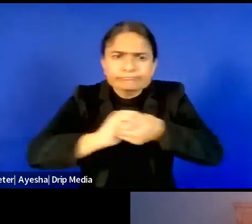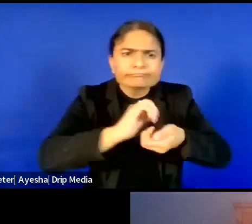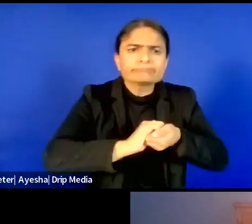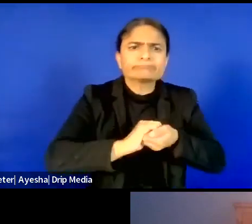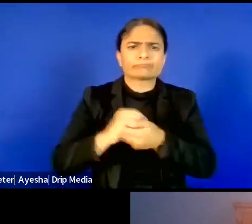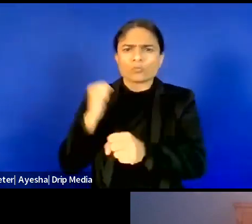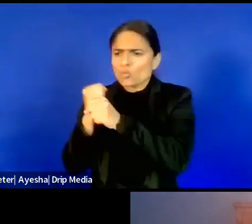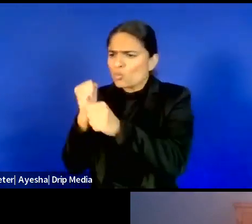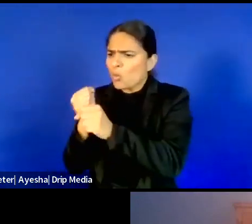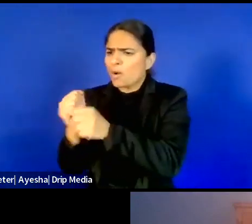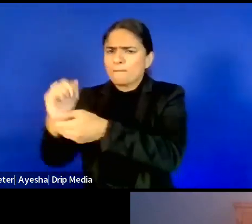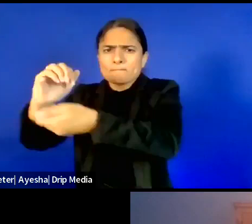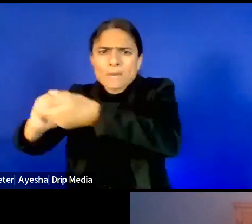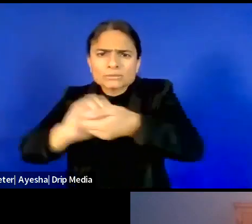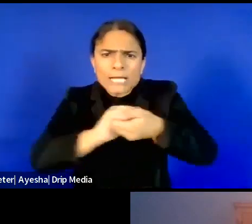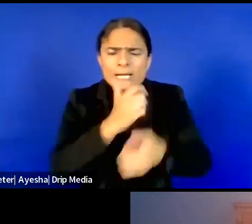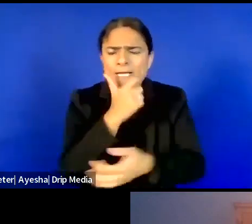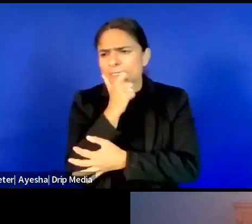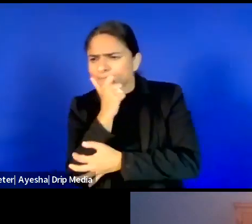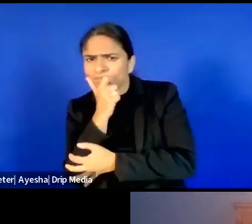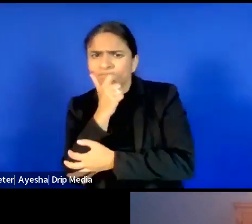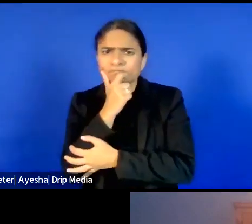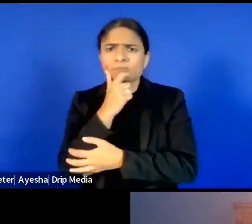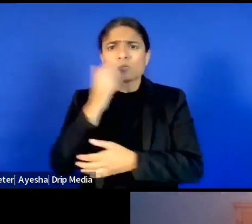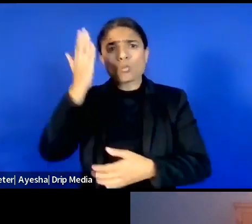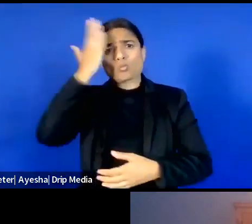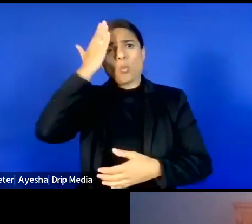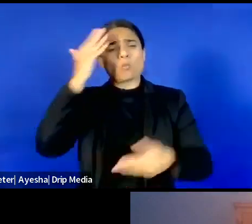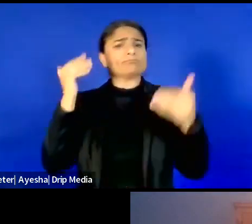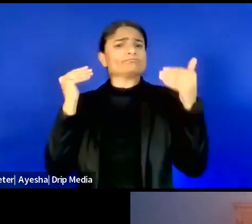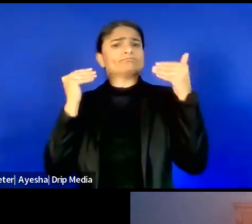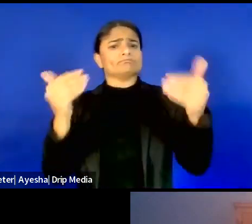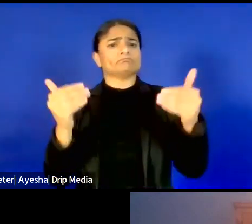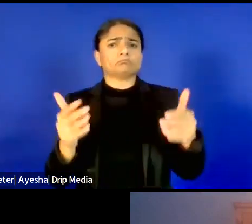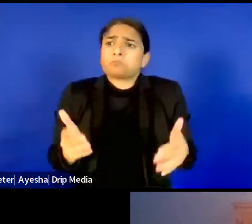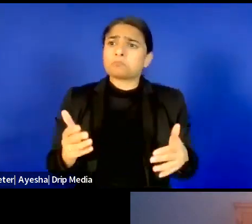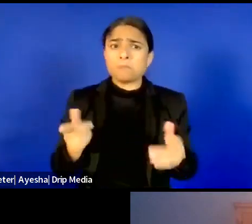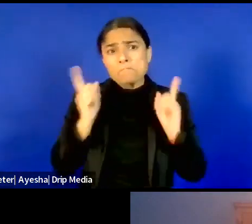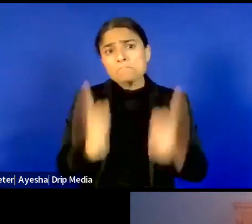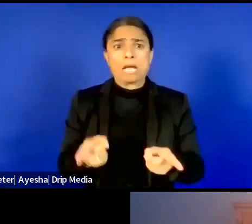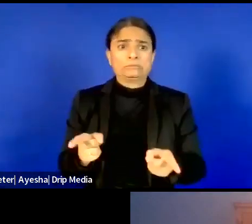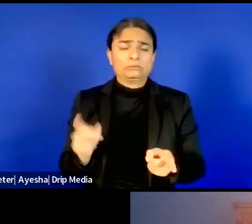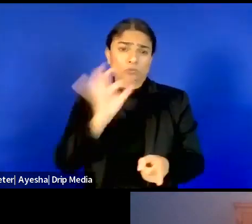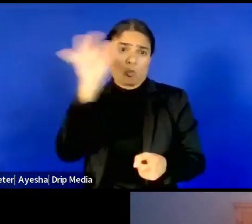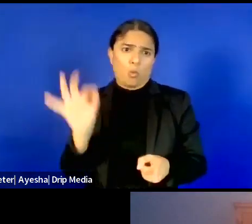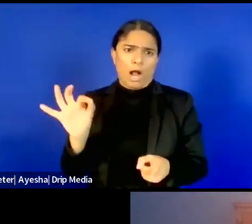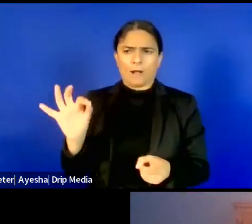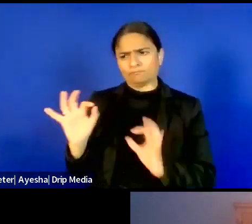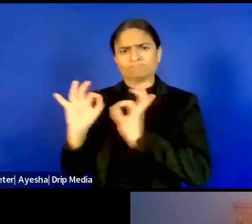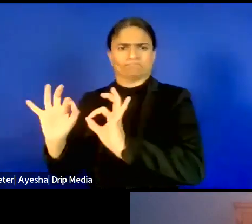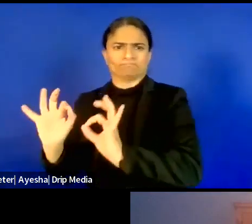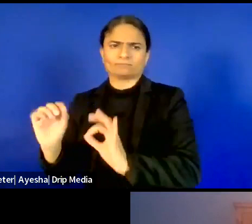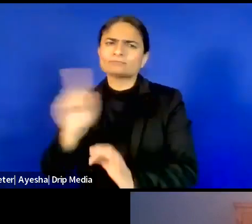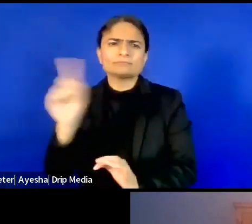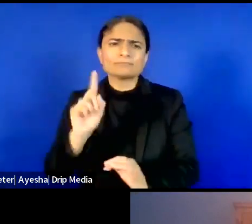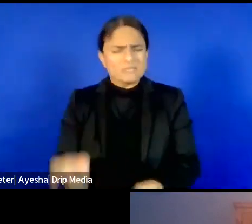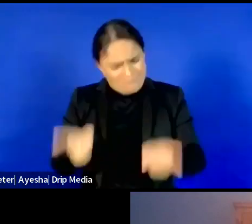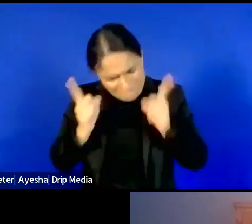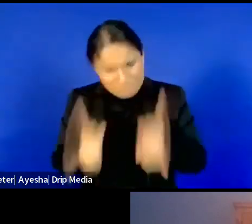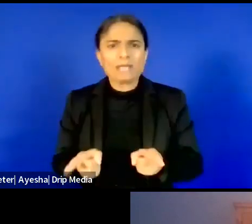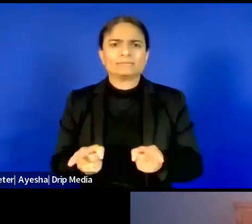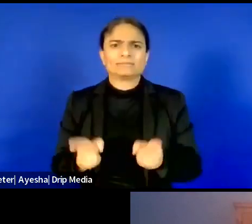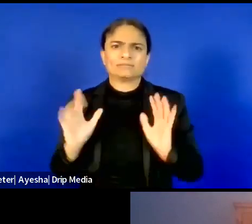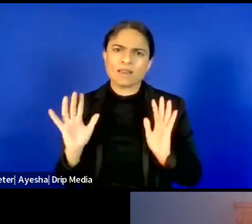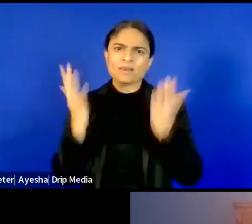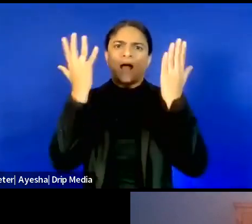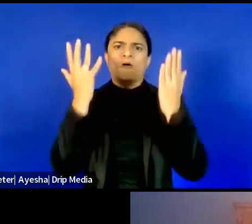do, but it's the necessary thing to do to ensure that these spaces where we're discussing really key issues and moving